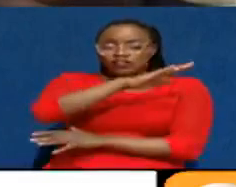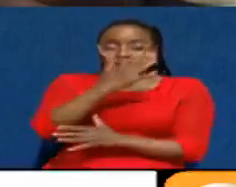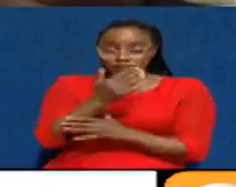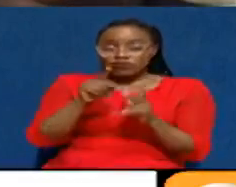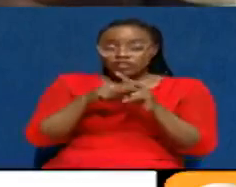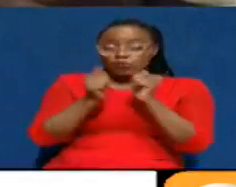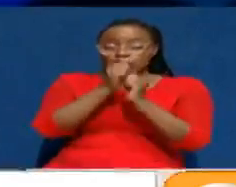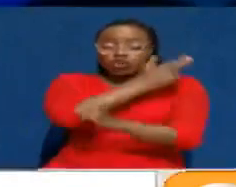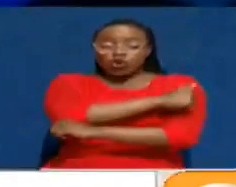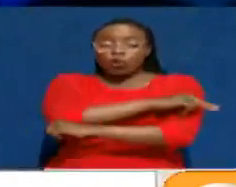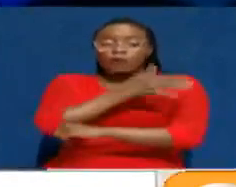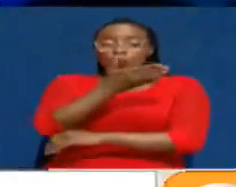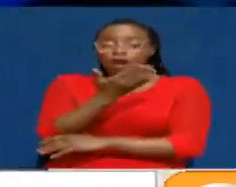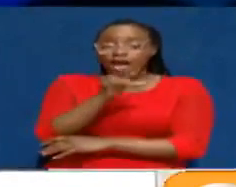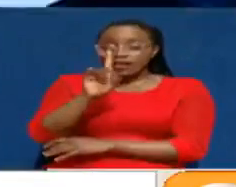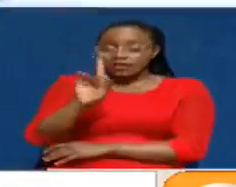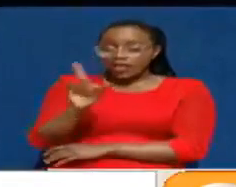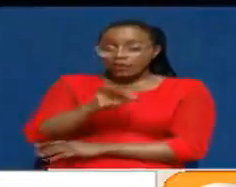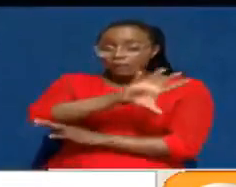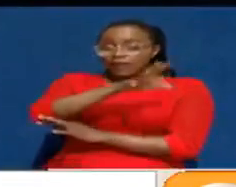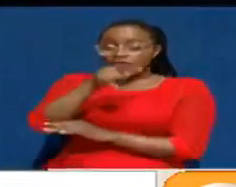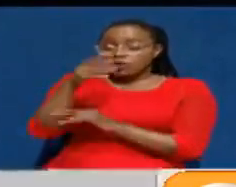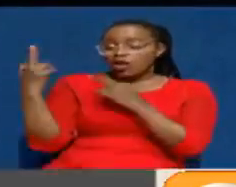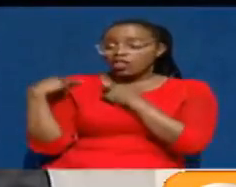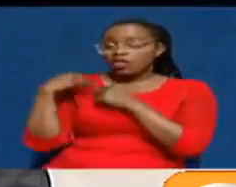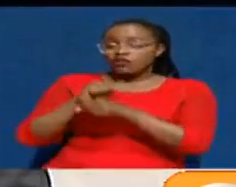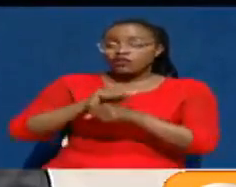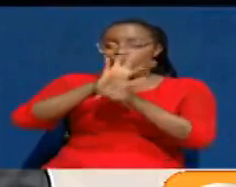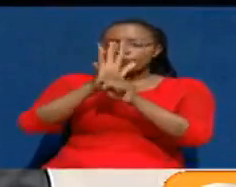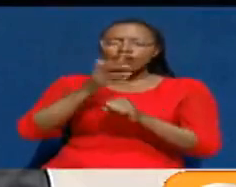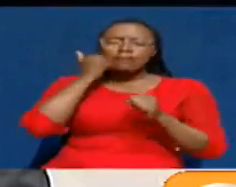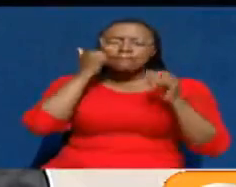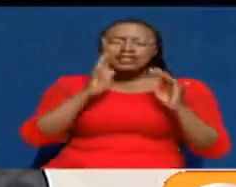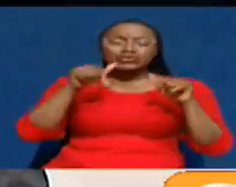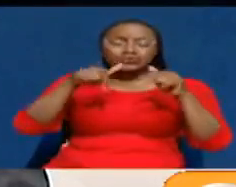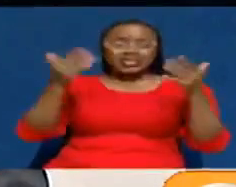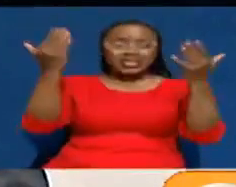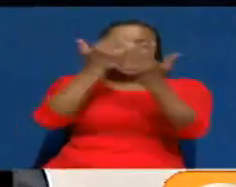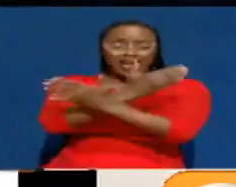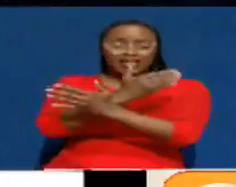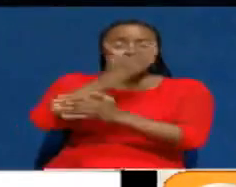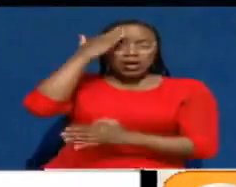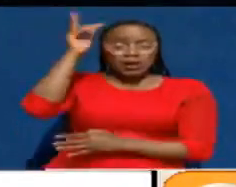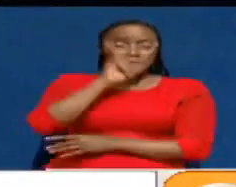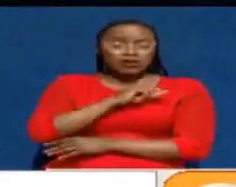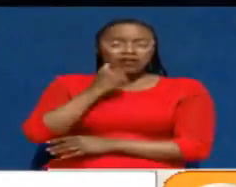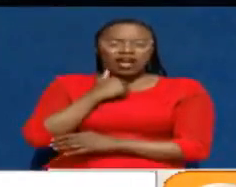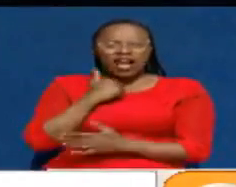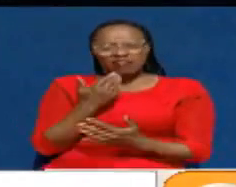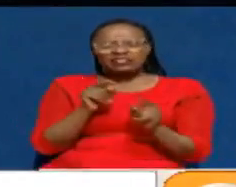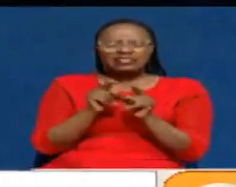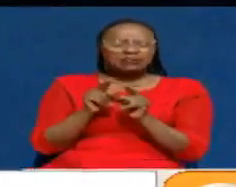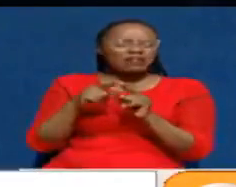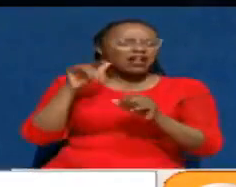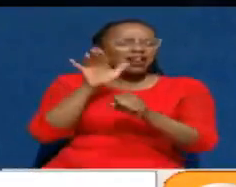let's actually start with hospitals in Nairobi County handling COVID-19 patients. Now, tonight we are made aware that they are on a tipping